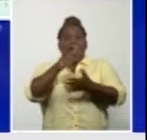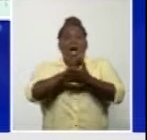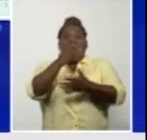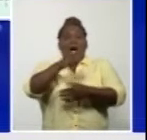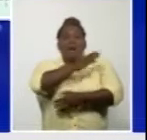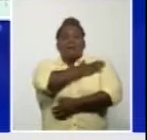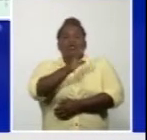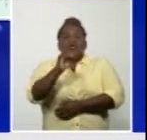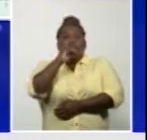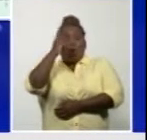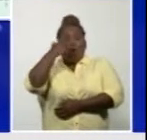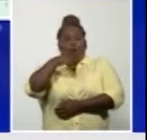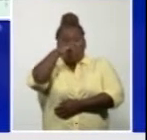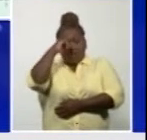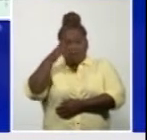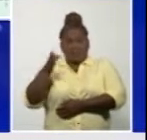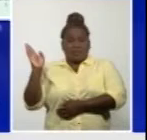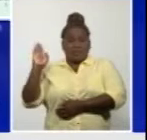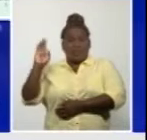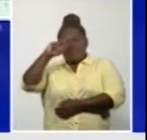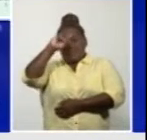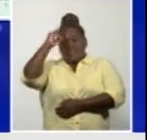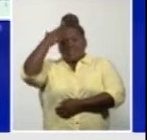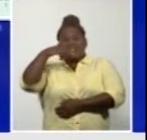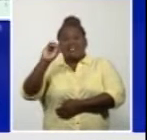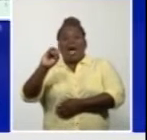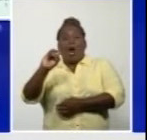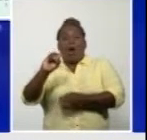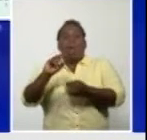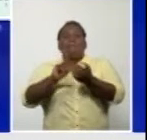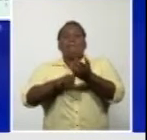Rio de Janeiro, Pernambuco, Ceará